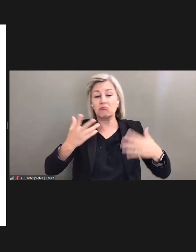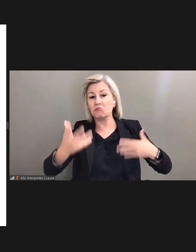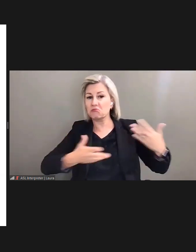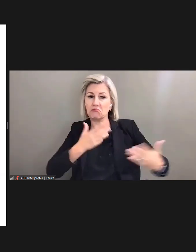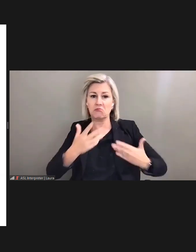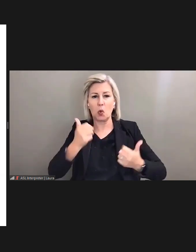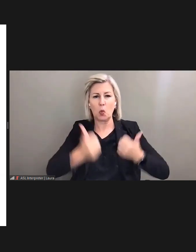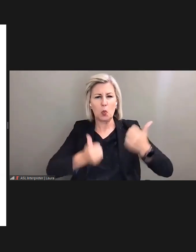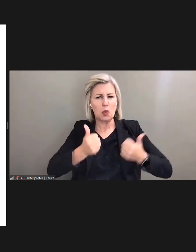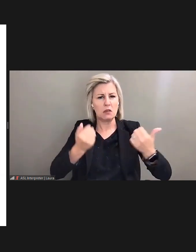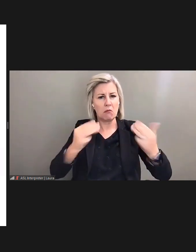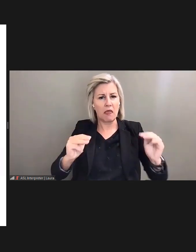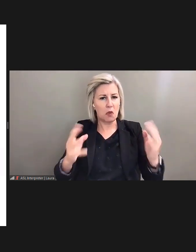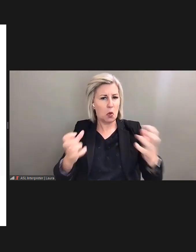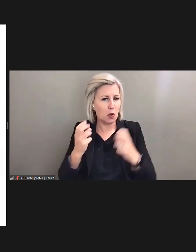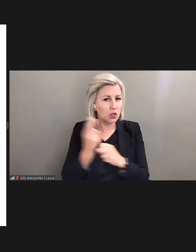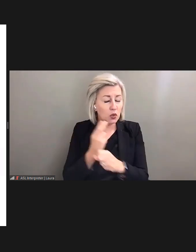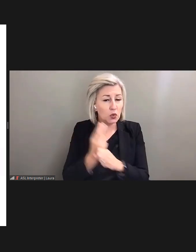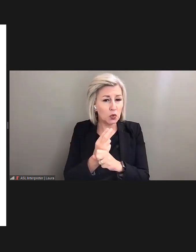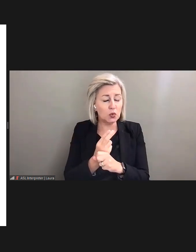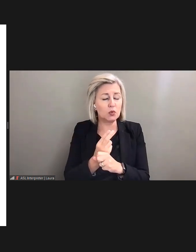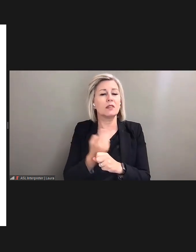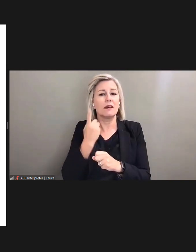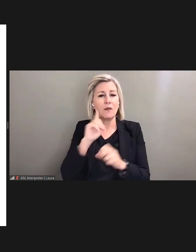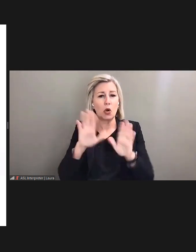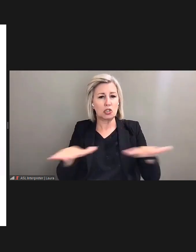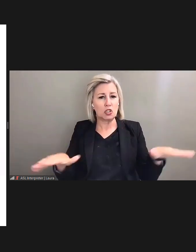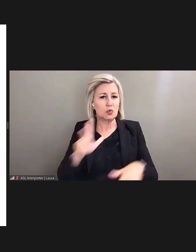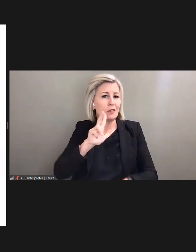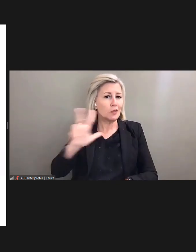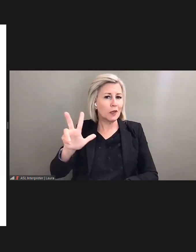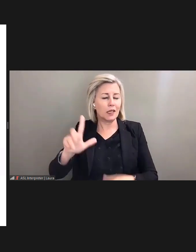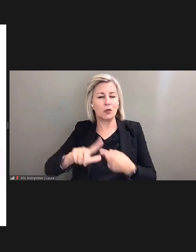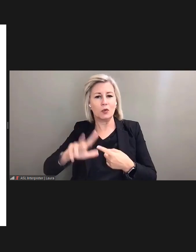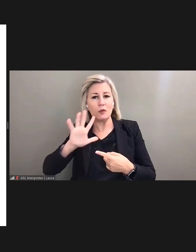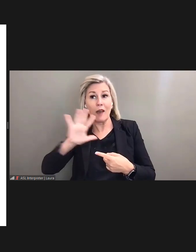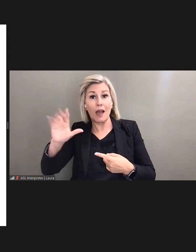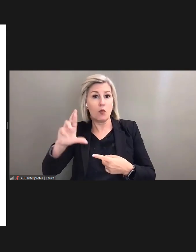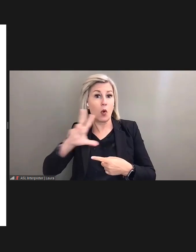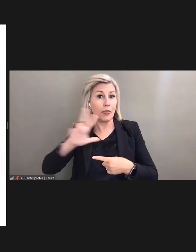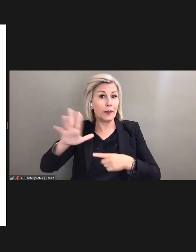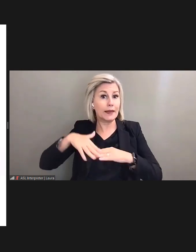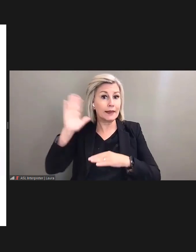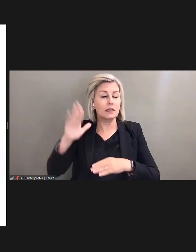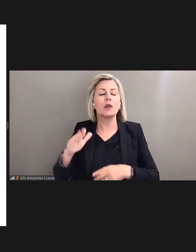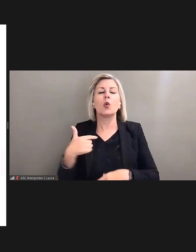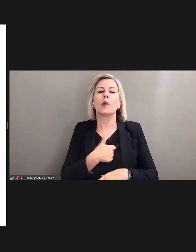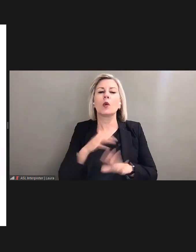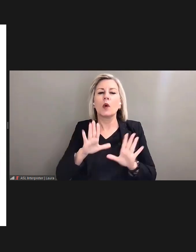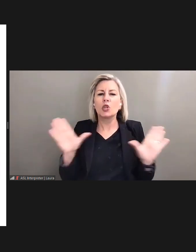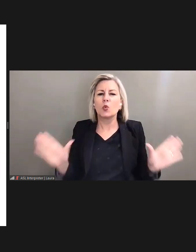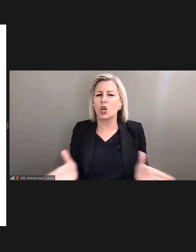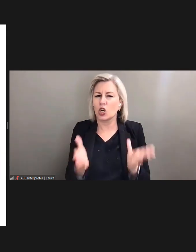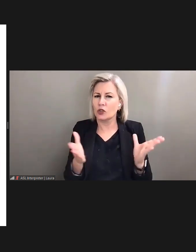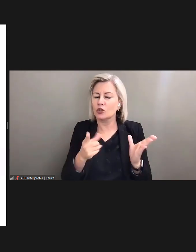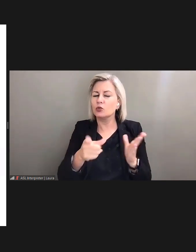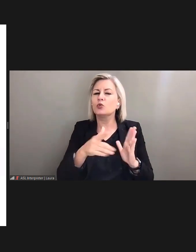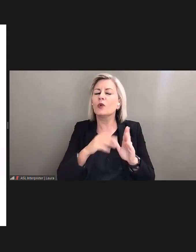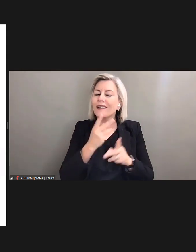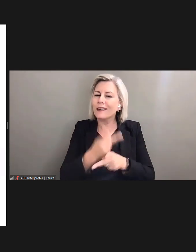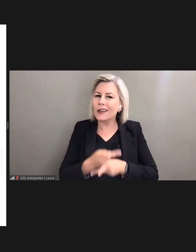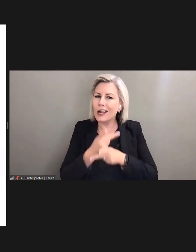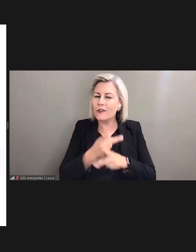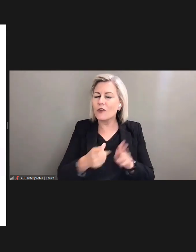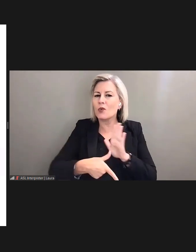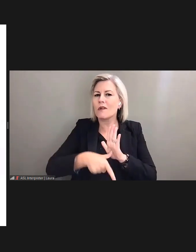about which method to use primarily for children 3 years of age and older, we want to encourage you to carefully review a